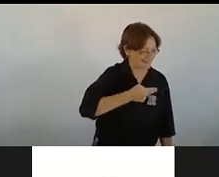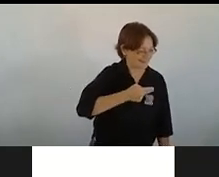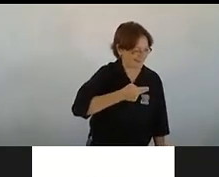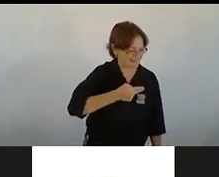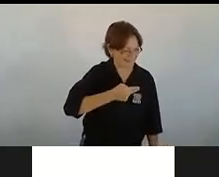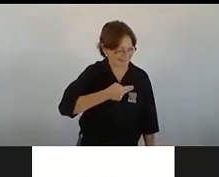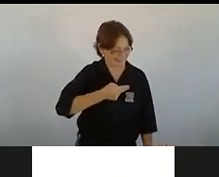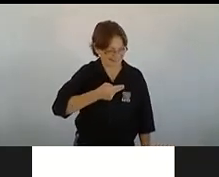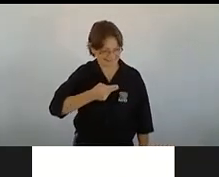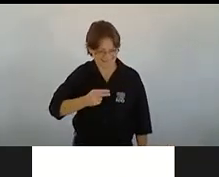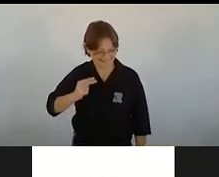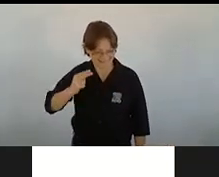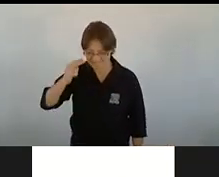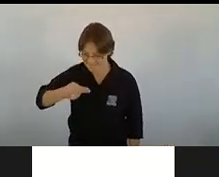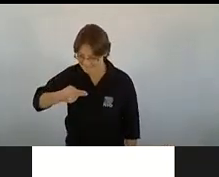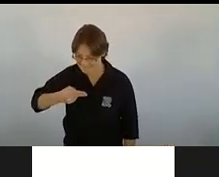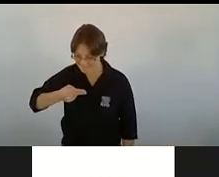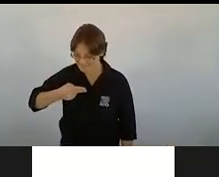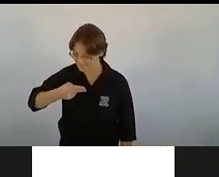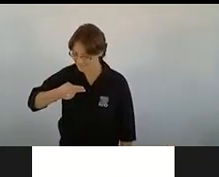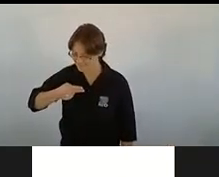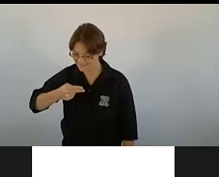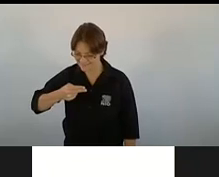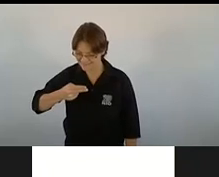H, quite simple.